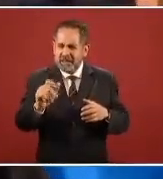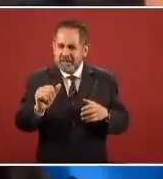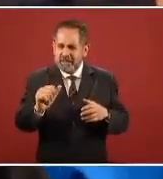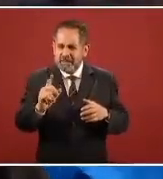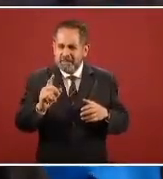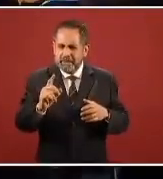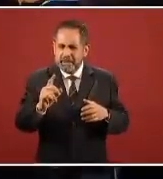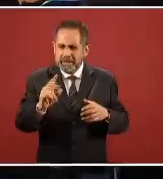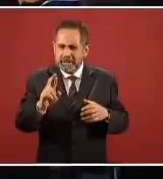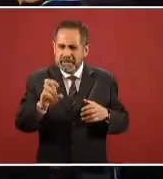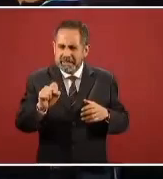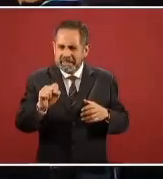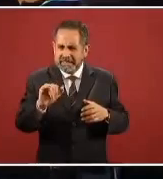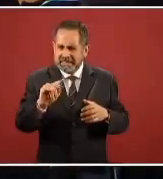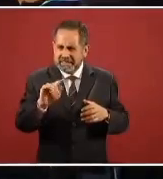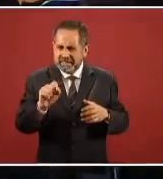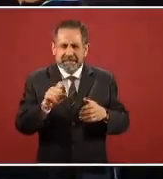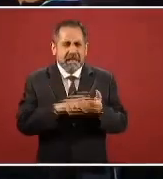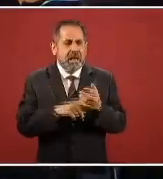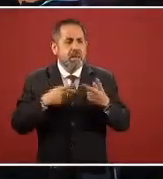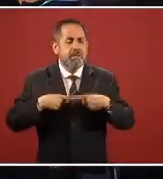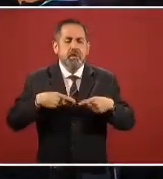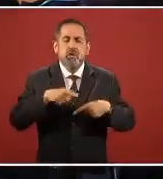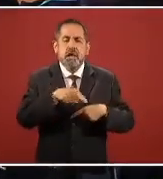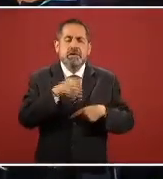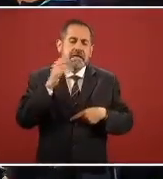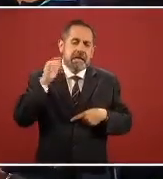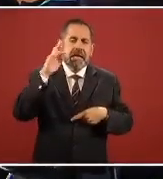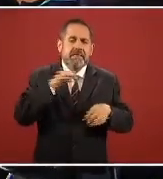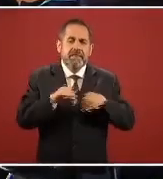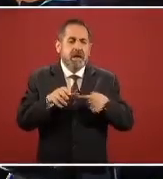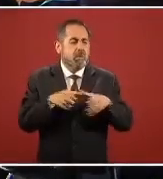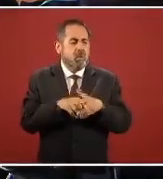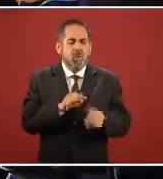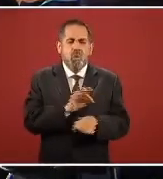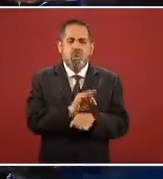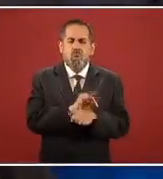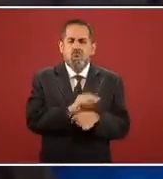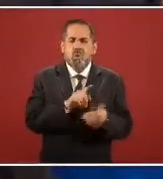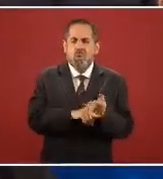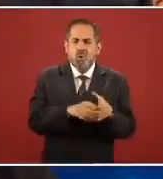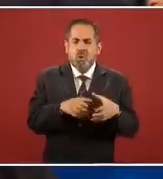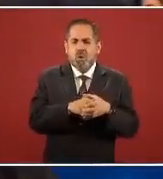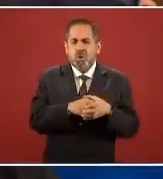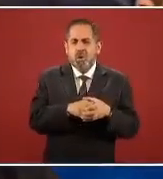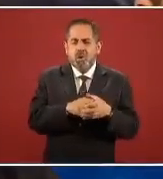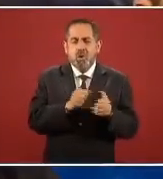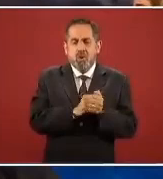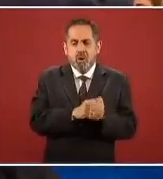panistas, expadrecistas, gente que trabajó y solapó,